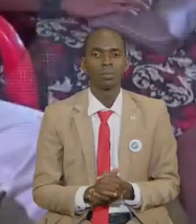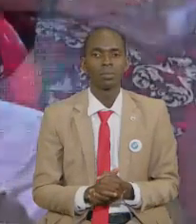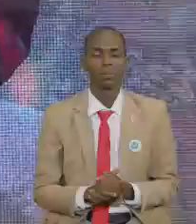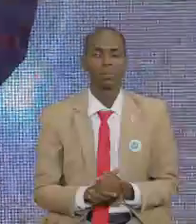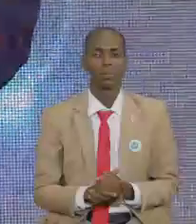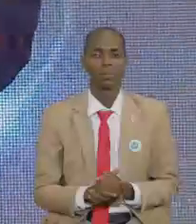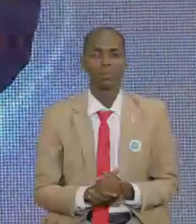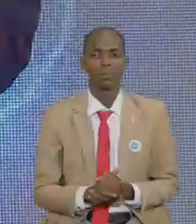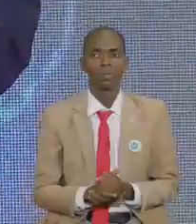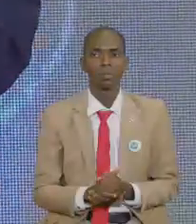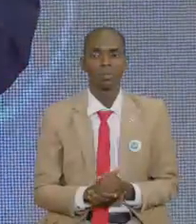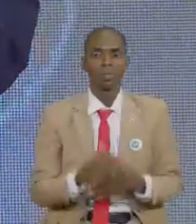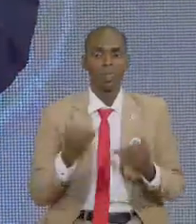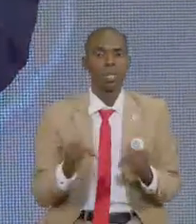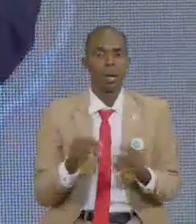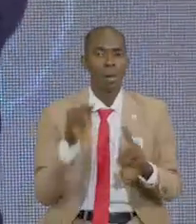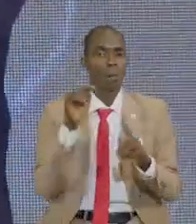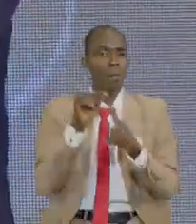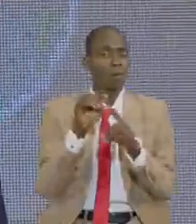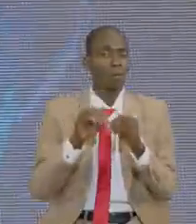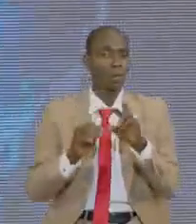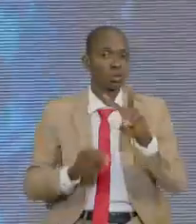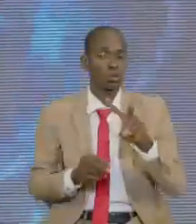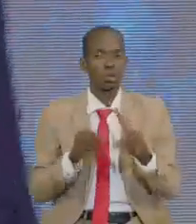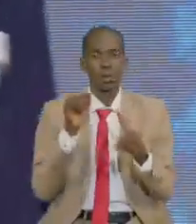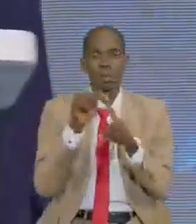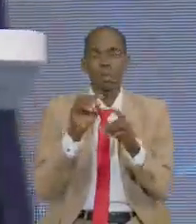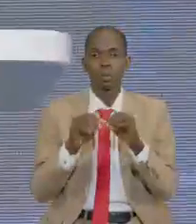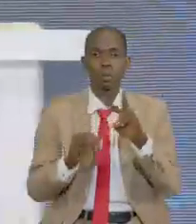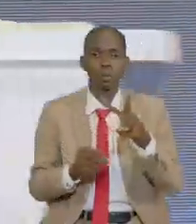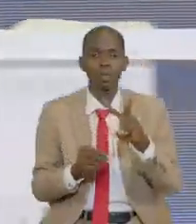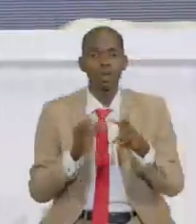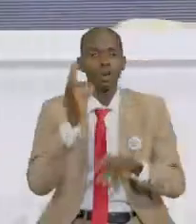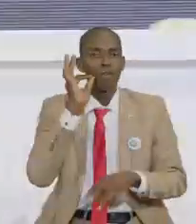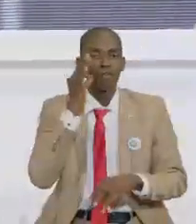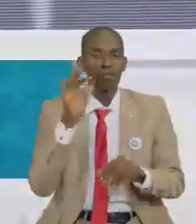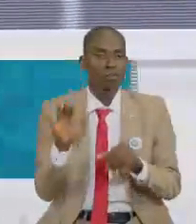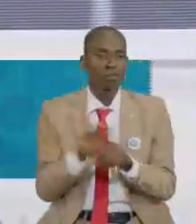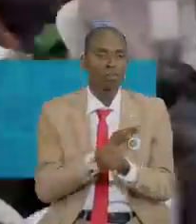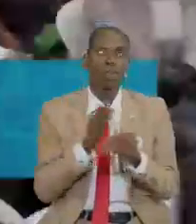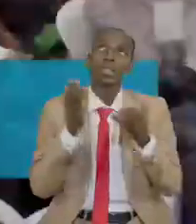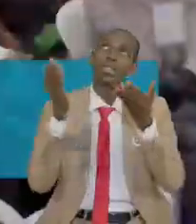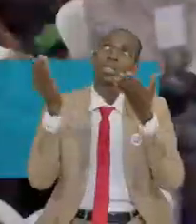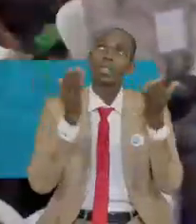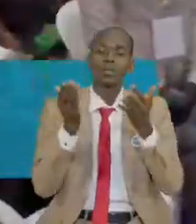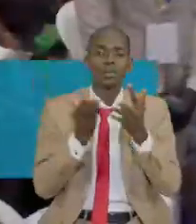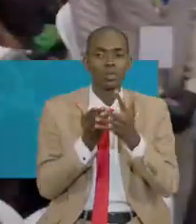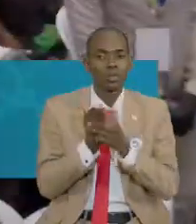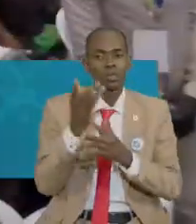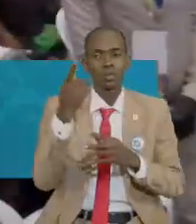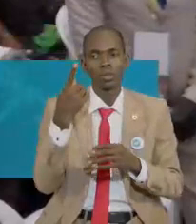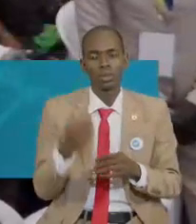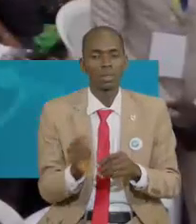We're looking at number two here. Number two is fruitful service through the prevailing name